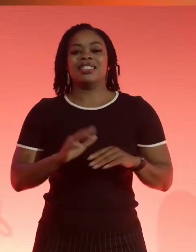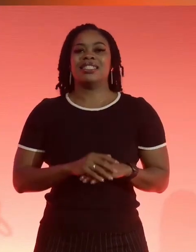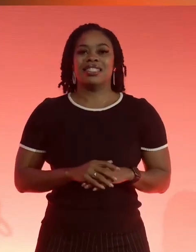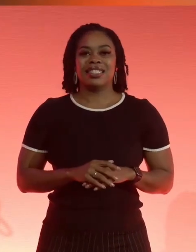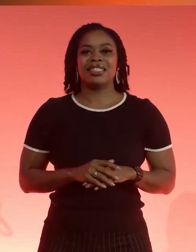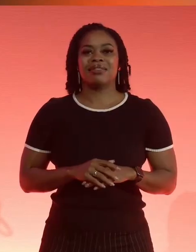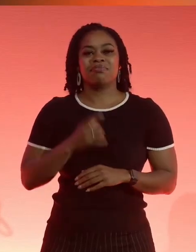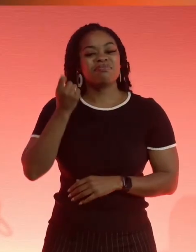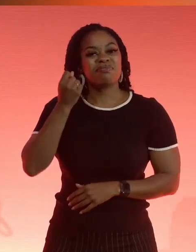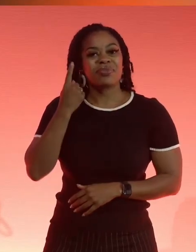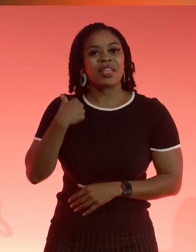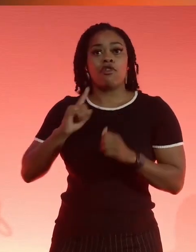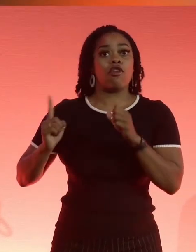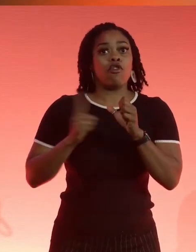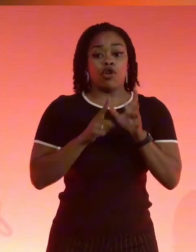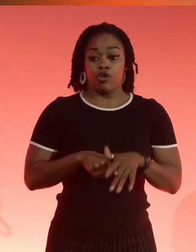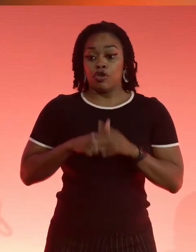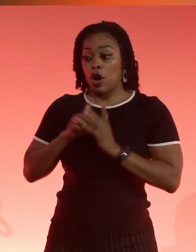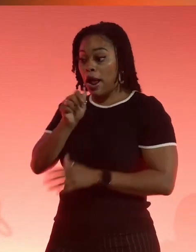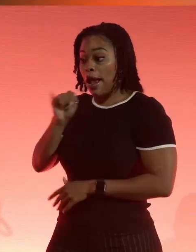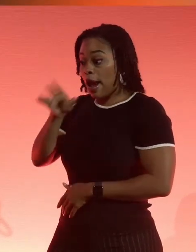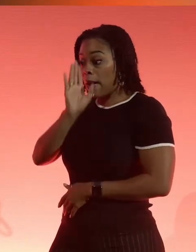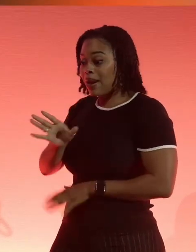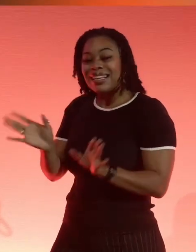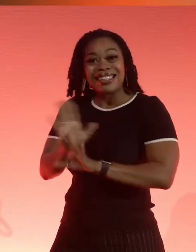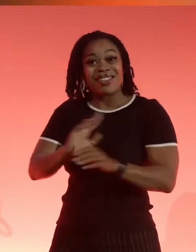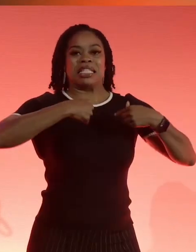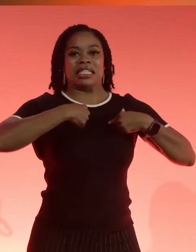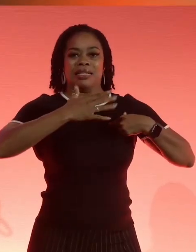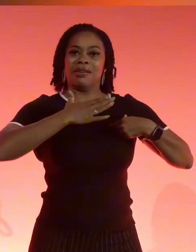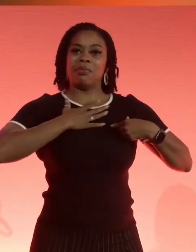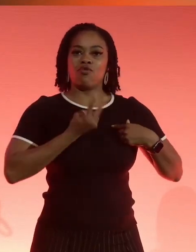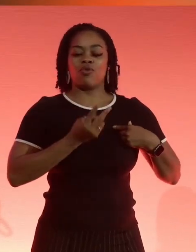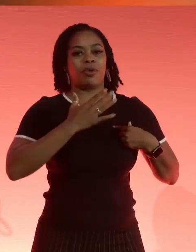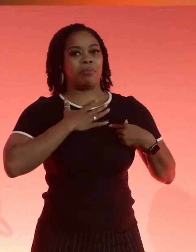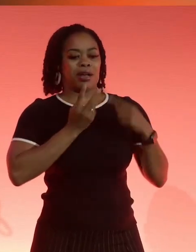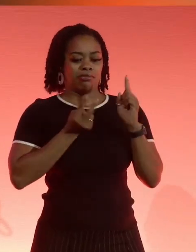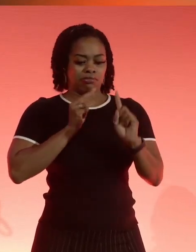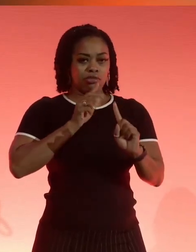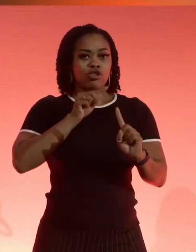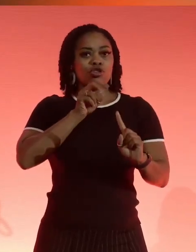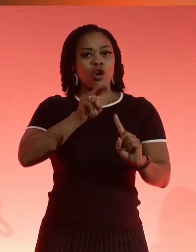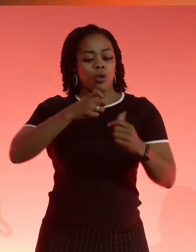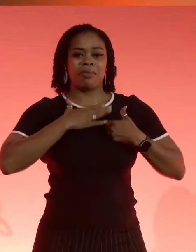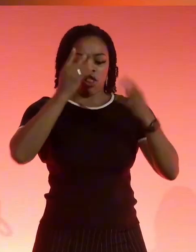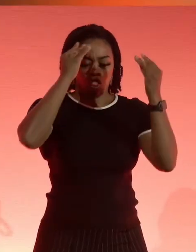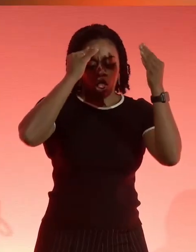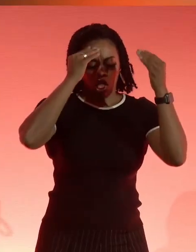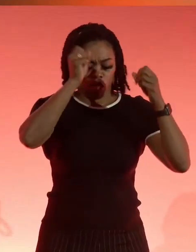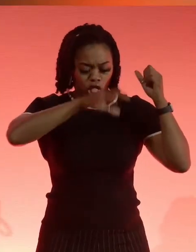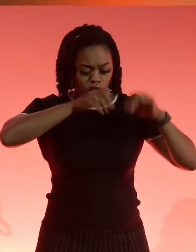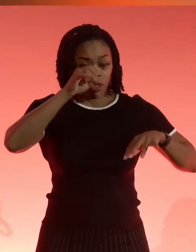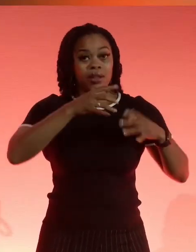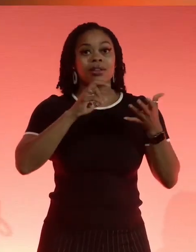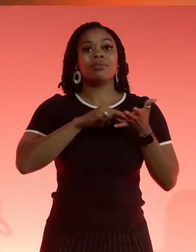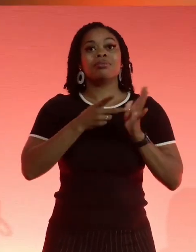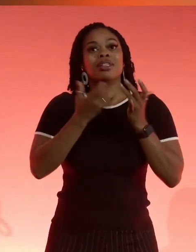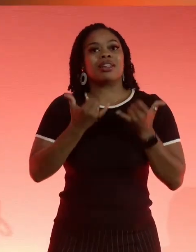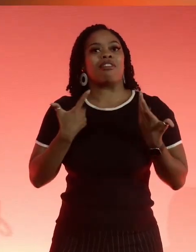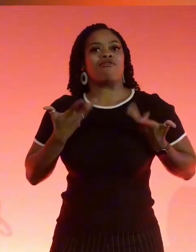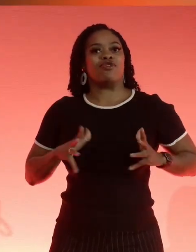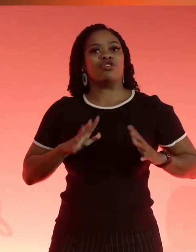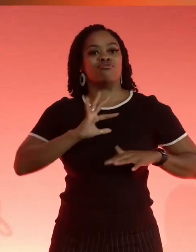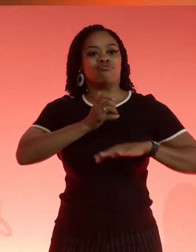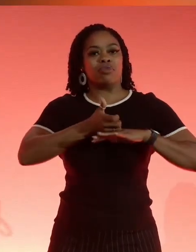I never start with AI. I start with my voice and my tone and my thoughts. So I've created